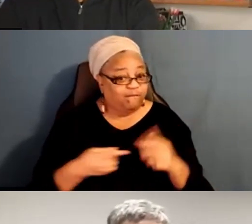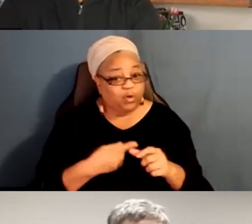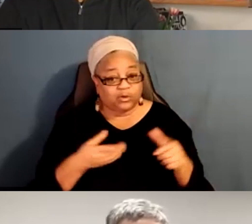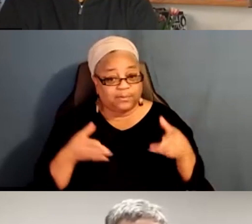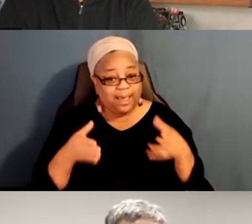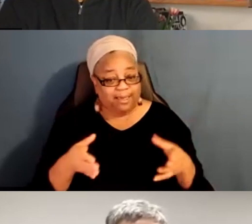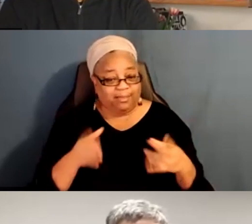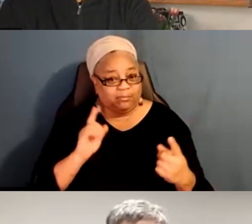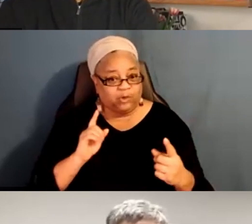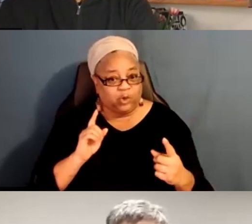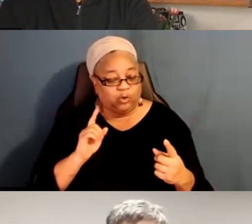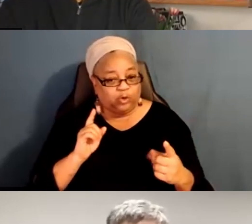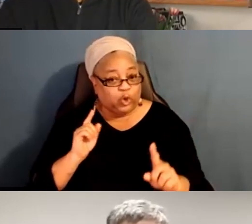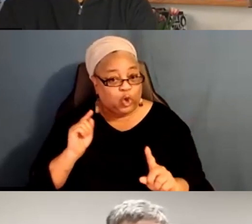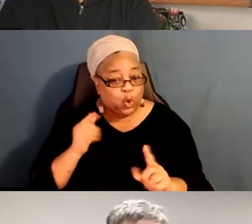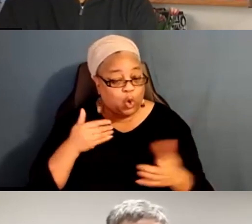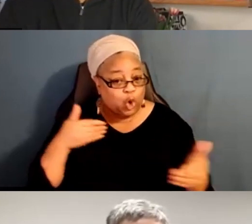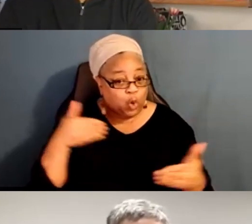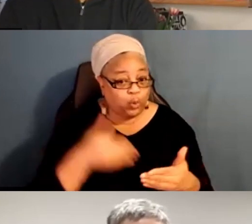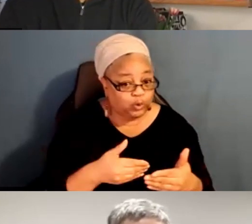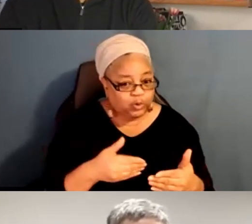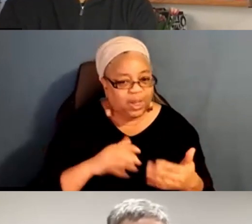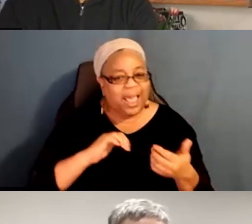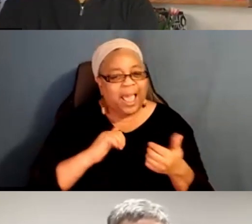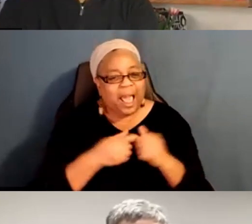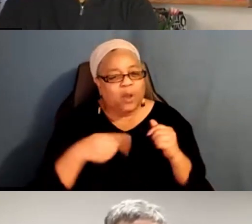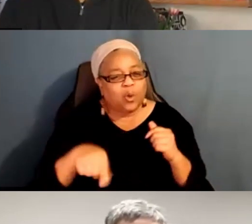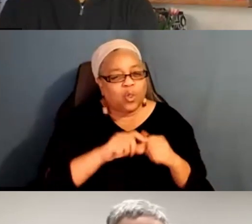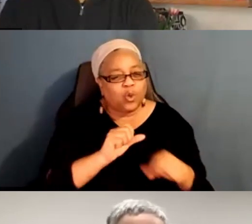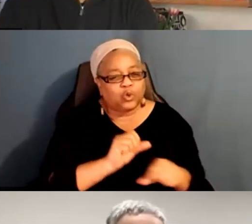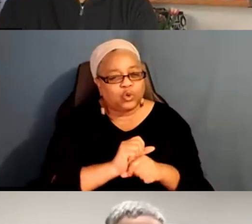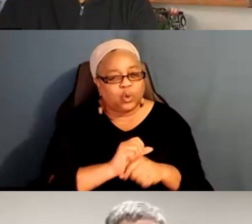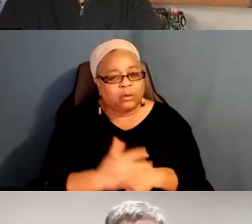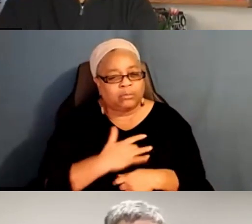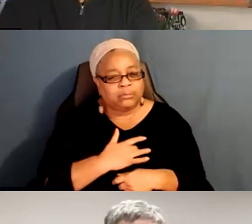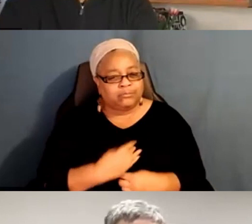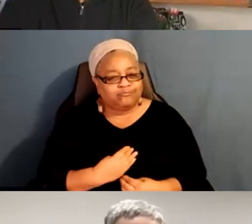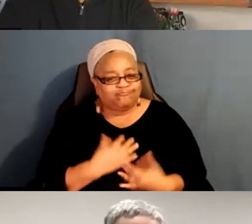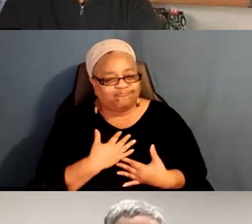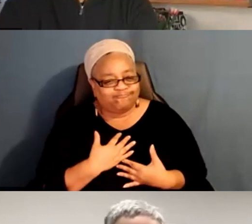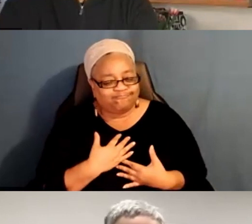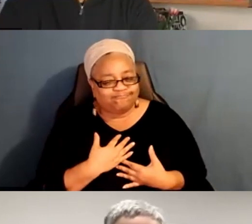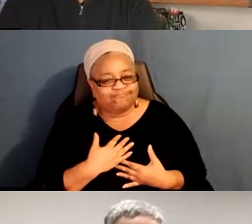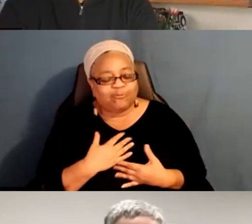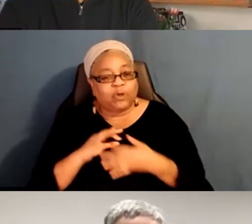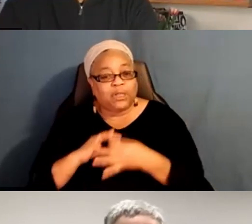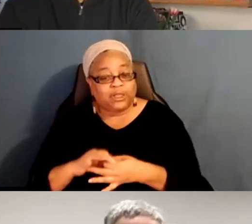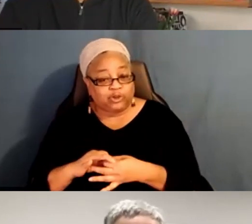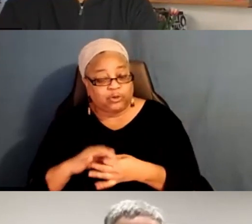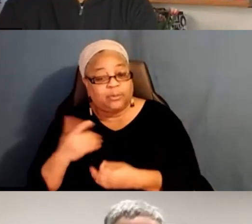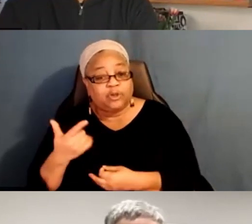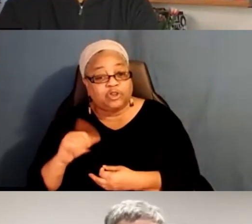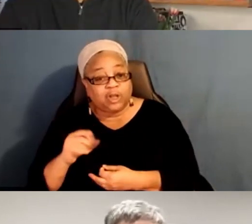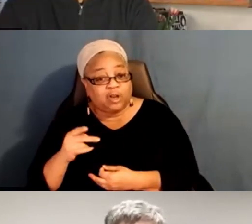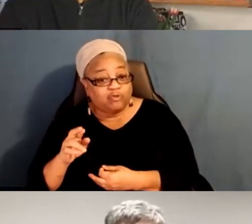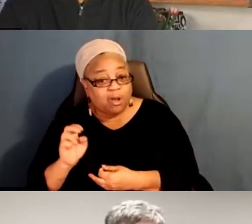towards how do these works resonate in relationship to a genre, right, or